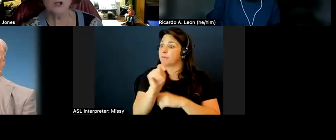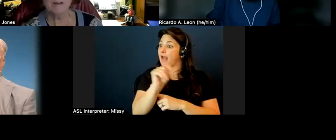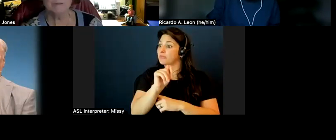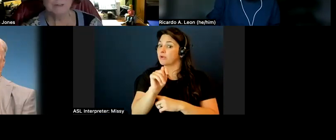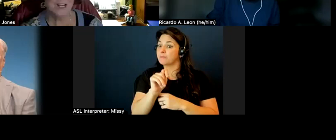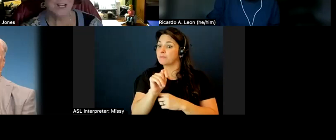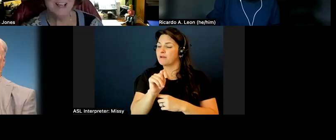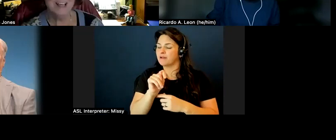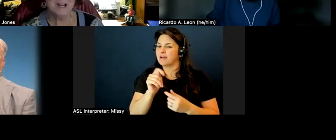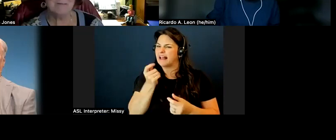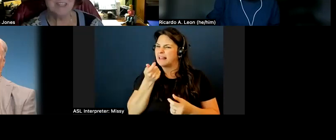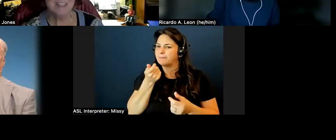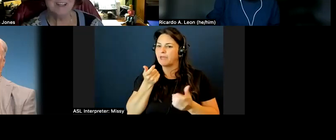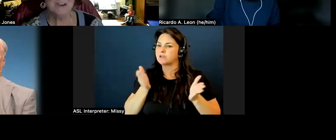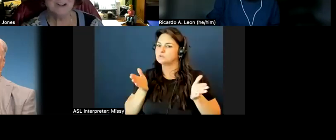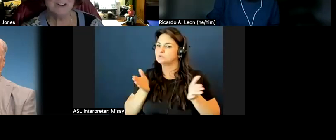little bit off,